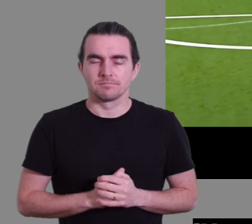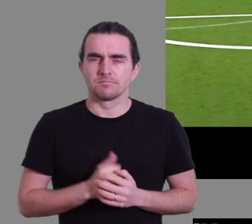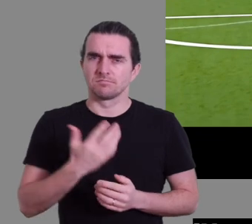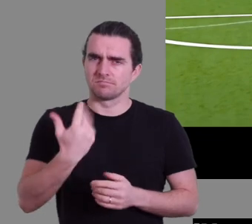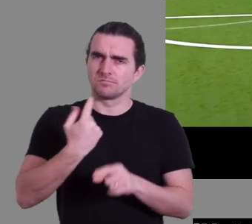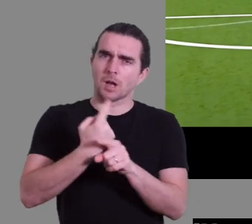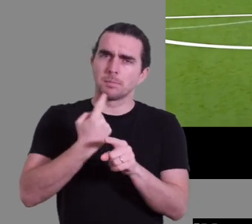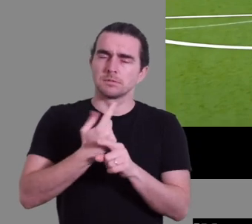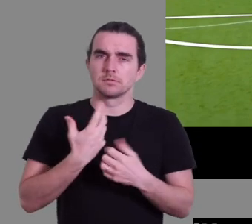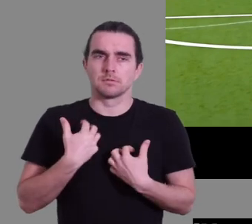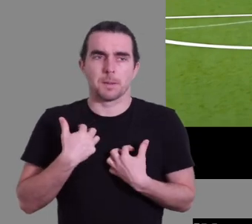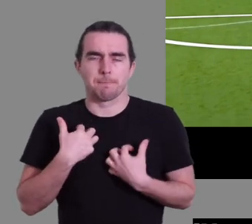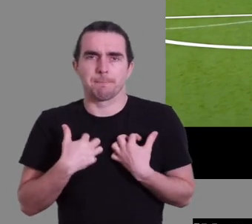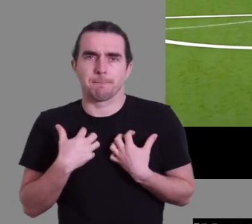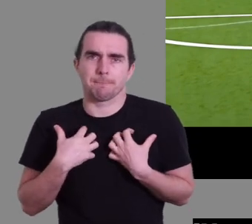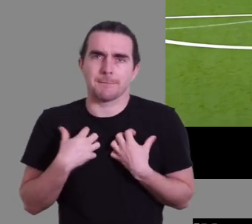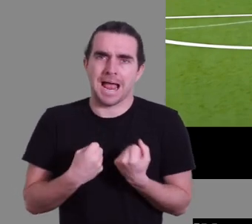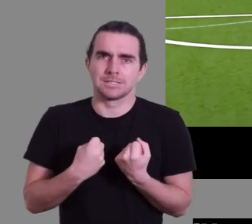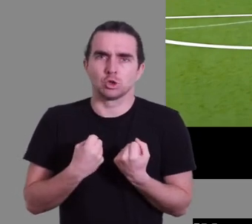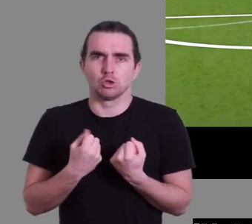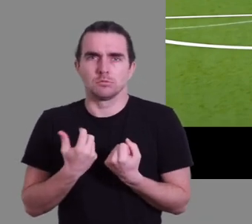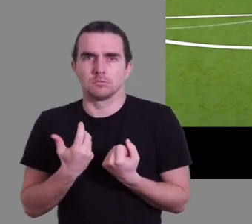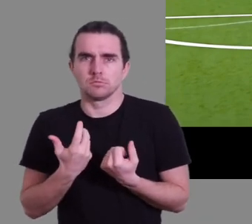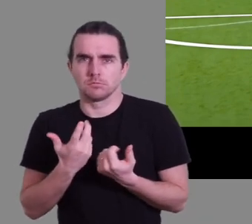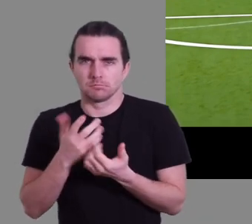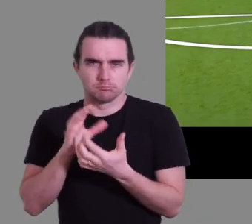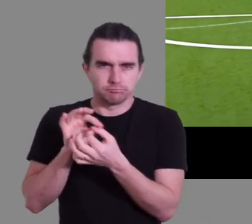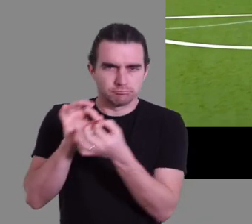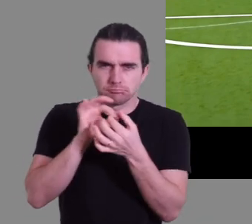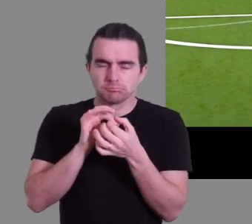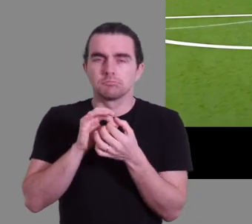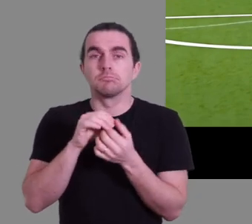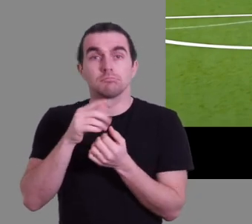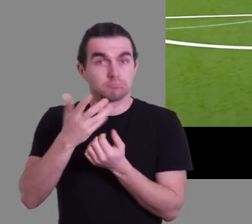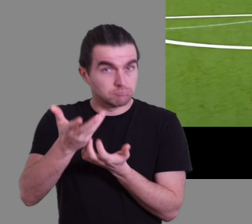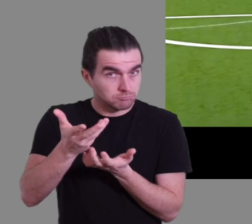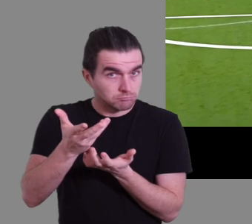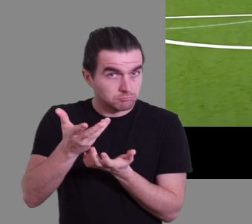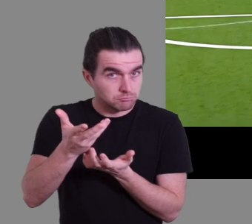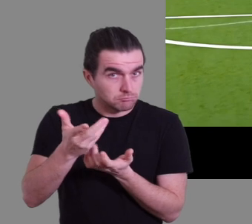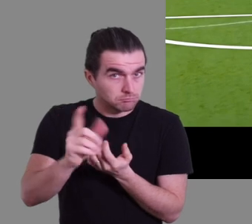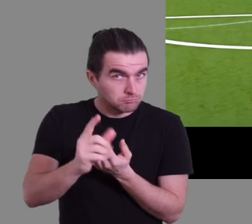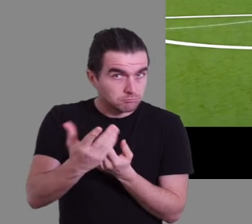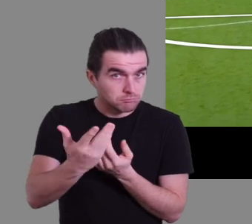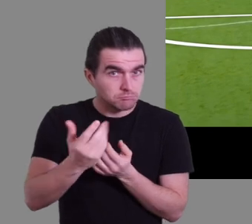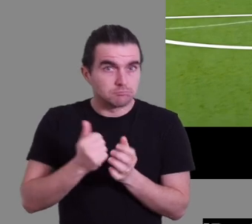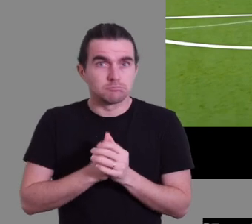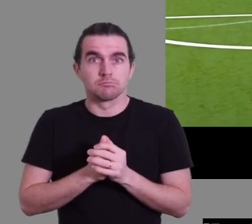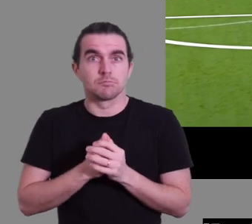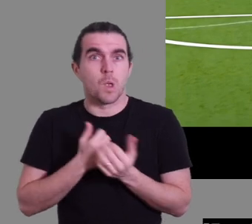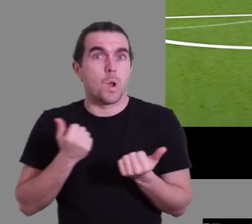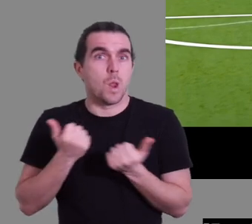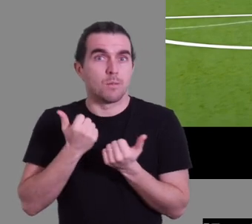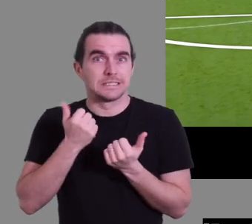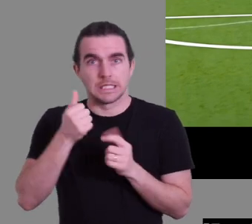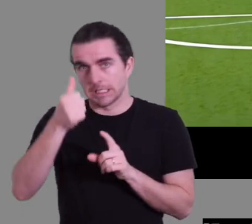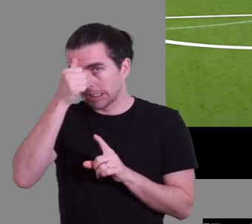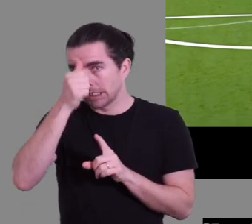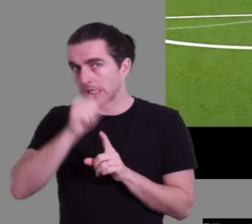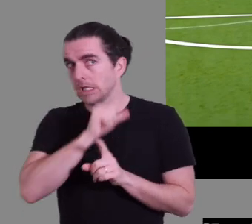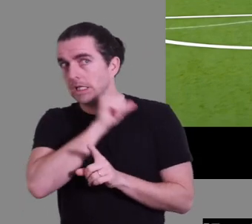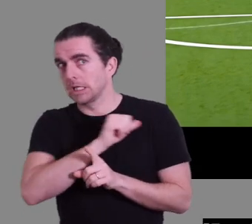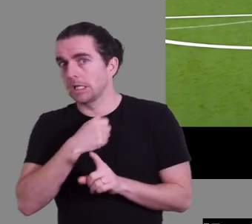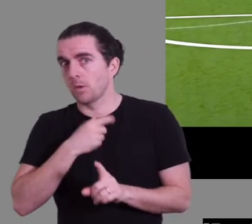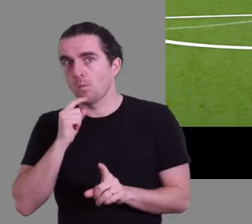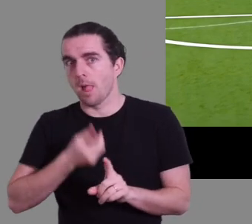Talk to me about the passer and receiver relationship here now. Well, Paul. yeah, So, straight away, yeah, he's already looking ahead